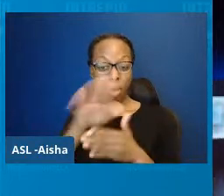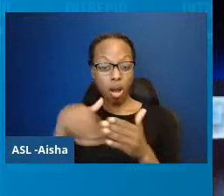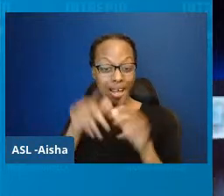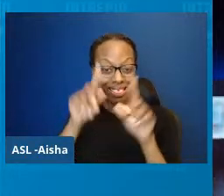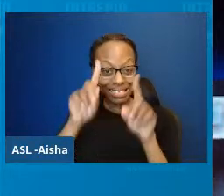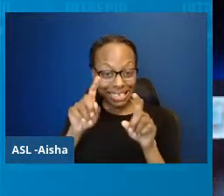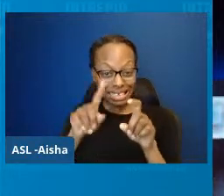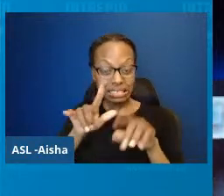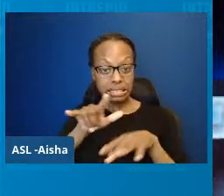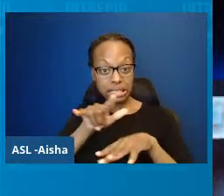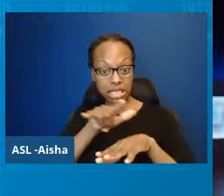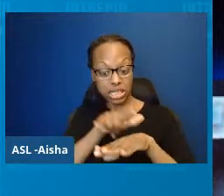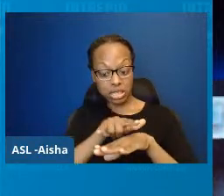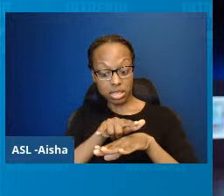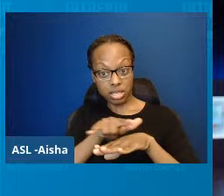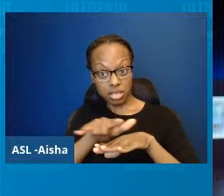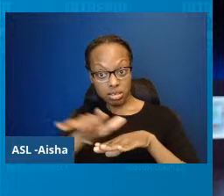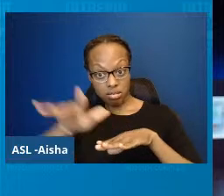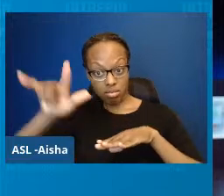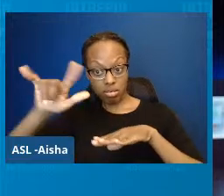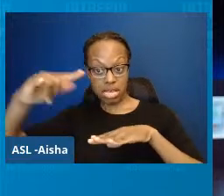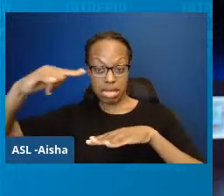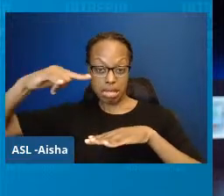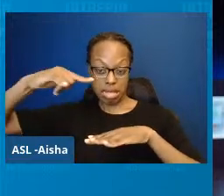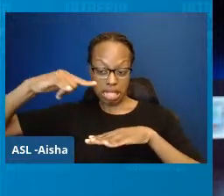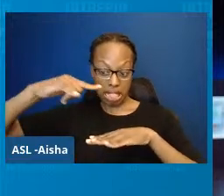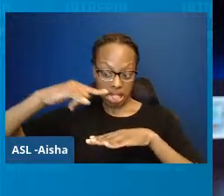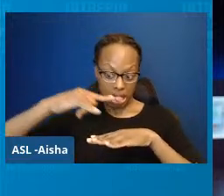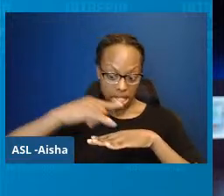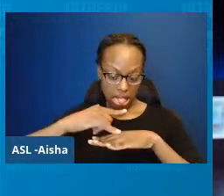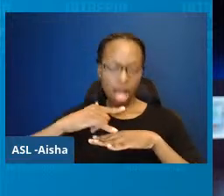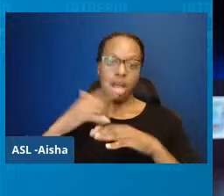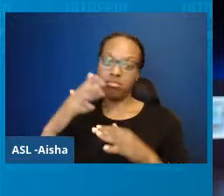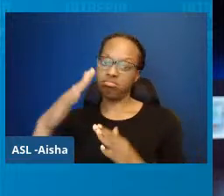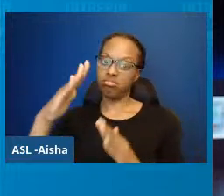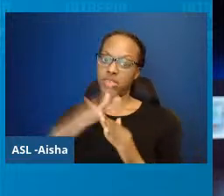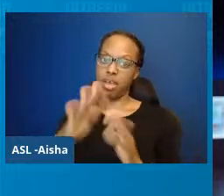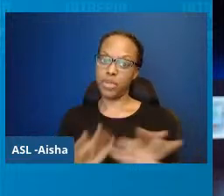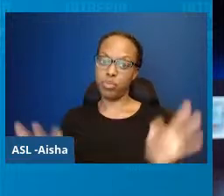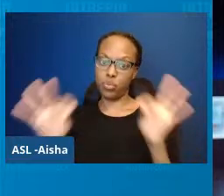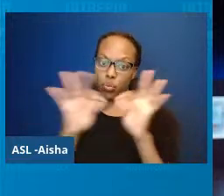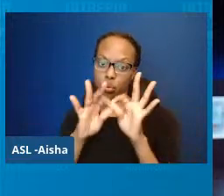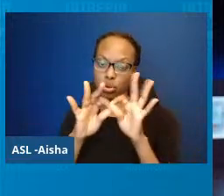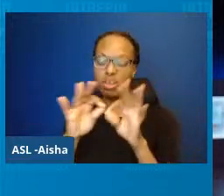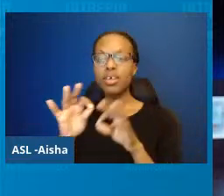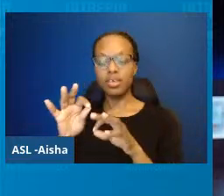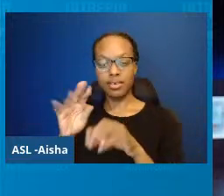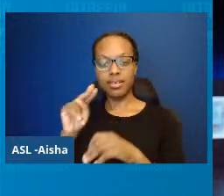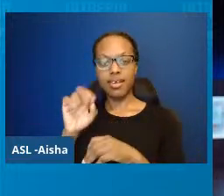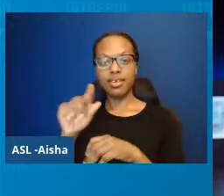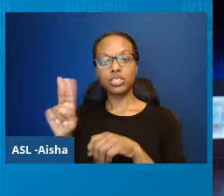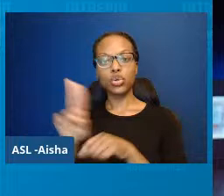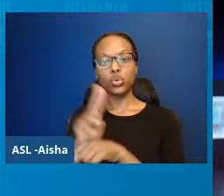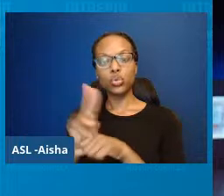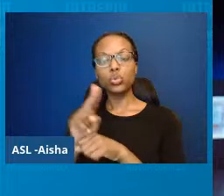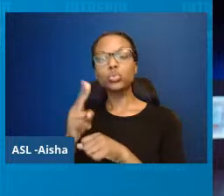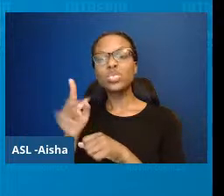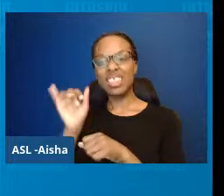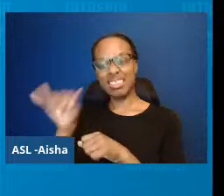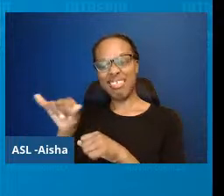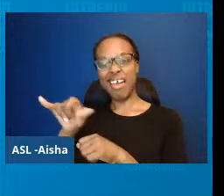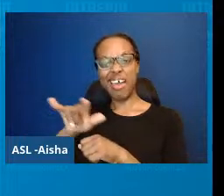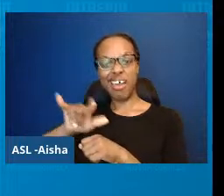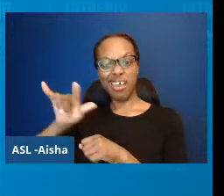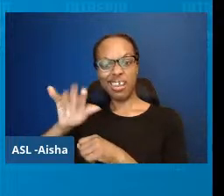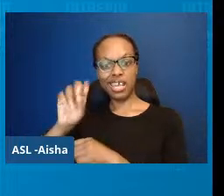tests were the most important. NASA used Enterprise to conduct two main types of approach and landing tests. The